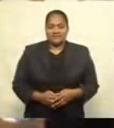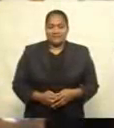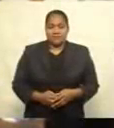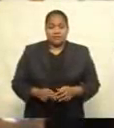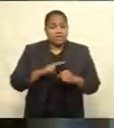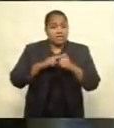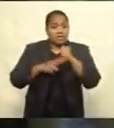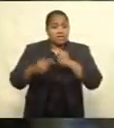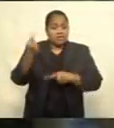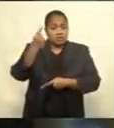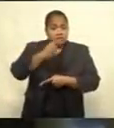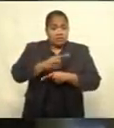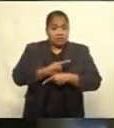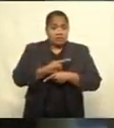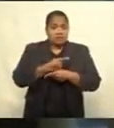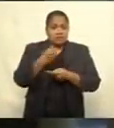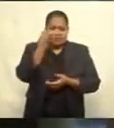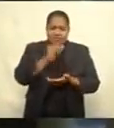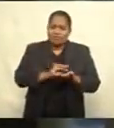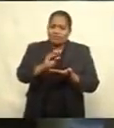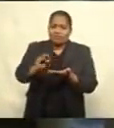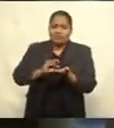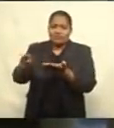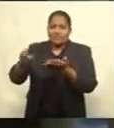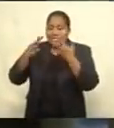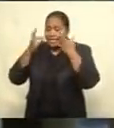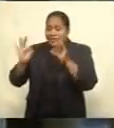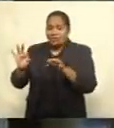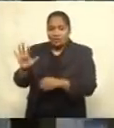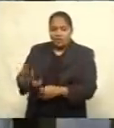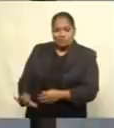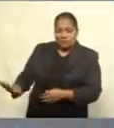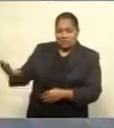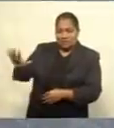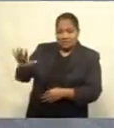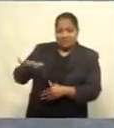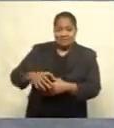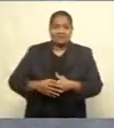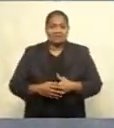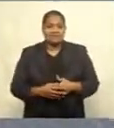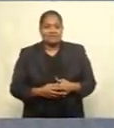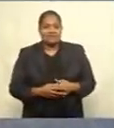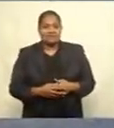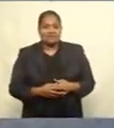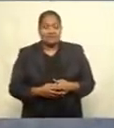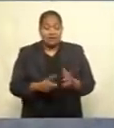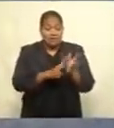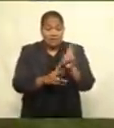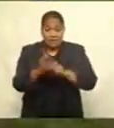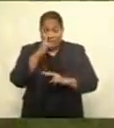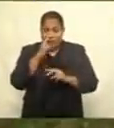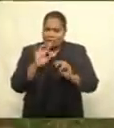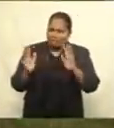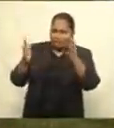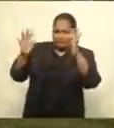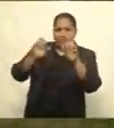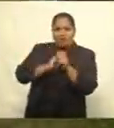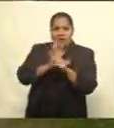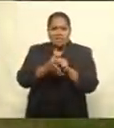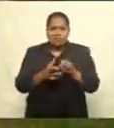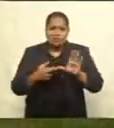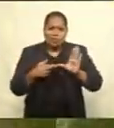In the news tonight, ration distribution in curfew areas. Villagers commended for COVID-19 response.